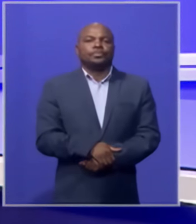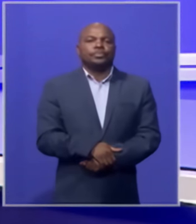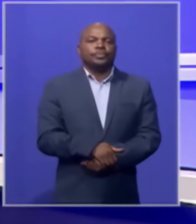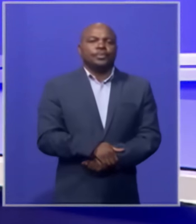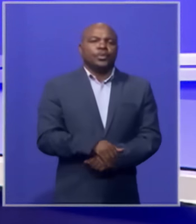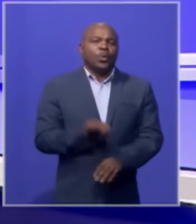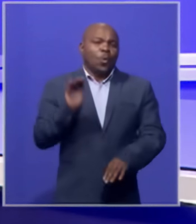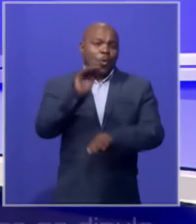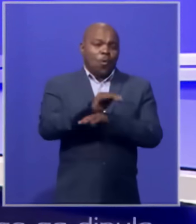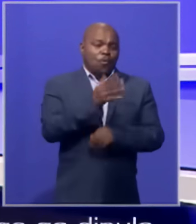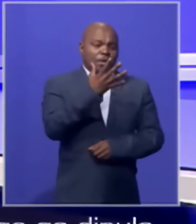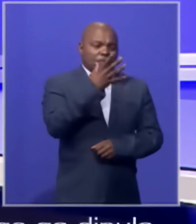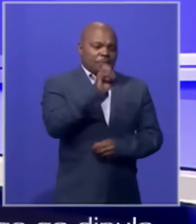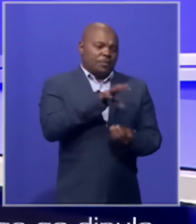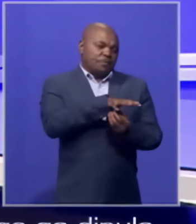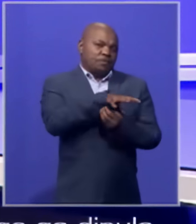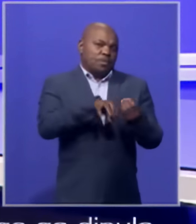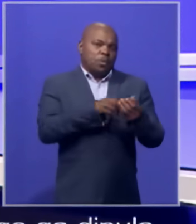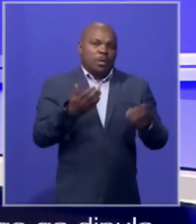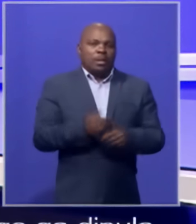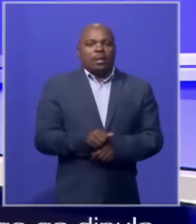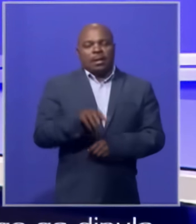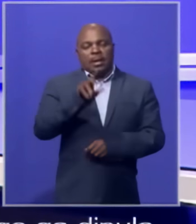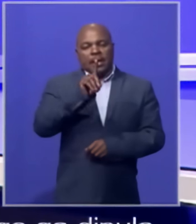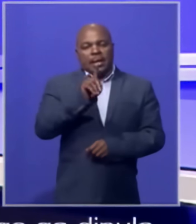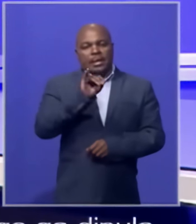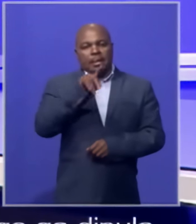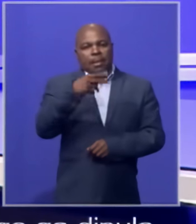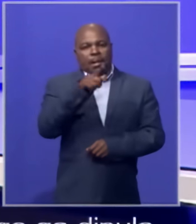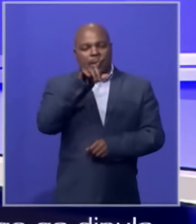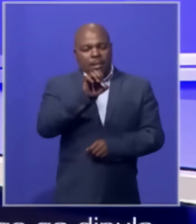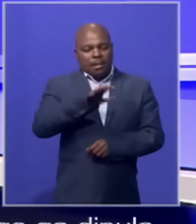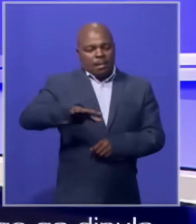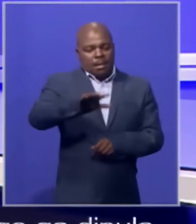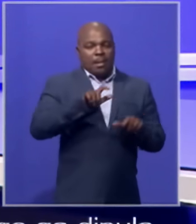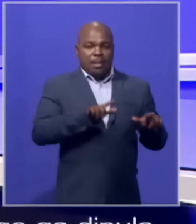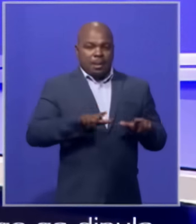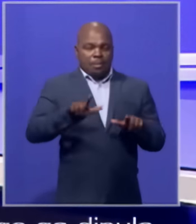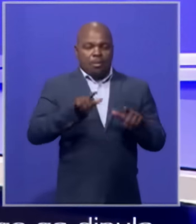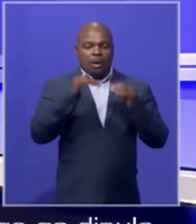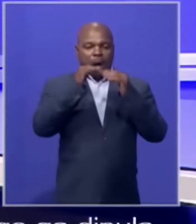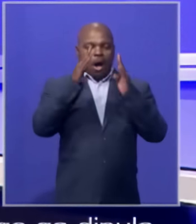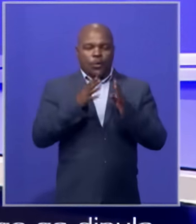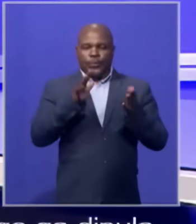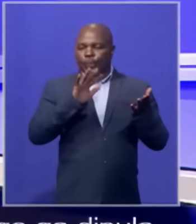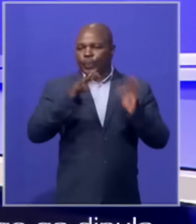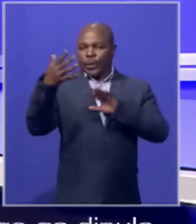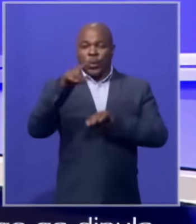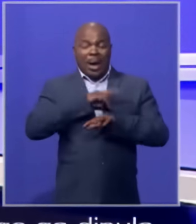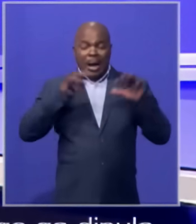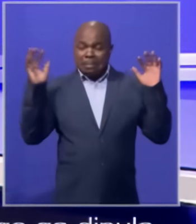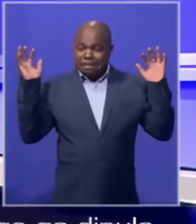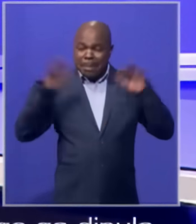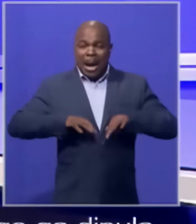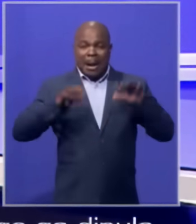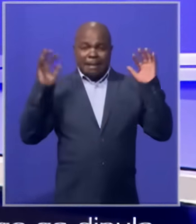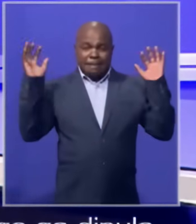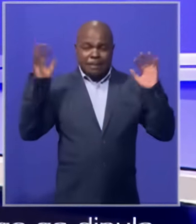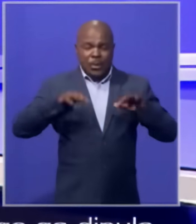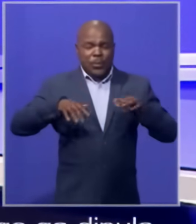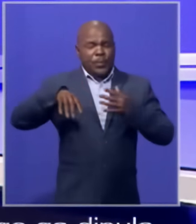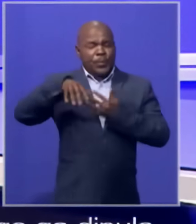Malapa go feta 50 ka diphale ka ntlenyana ga Bakersford ka provinceng ya Limpopo a tlogetšwe a sena magae morago ga dipula tše maatla le